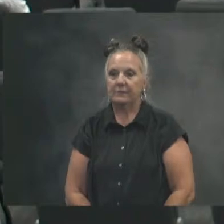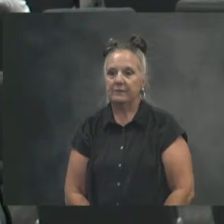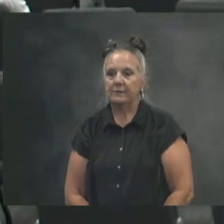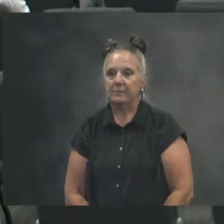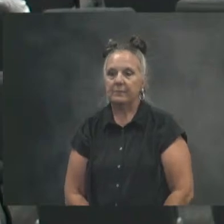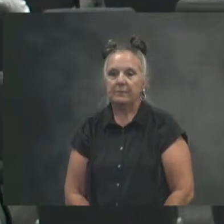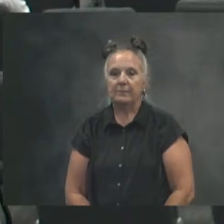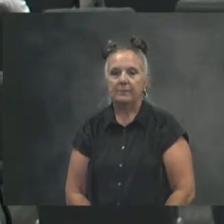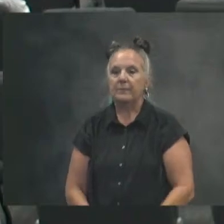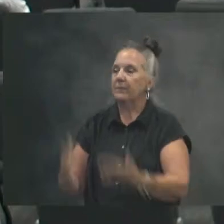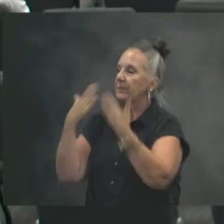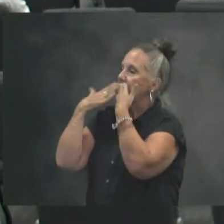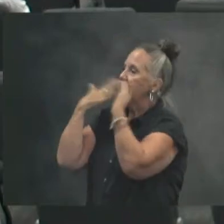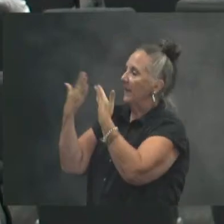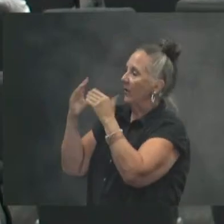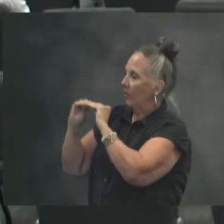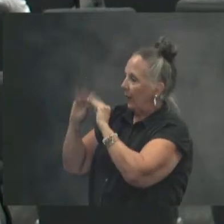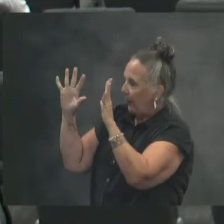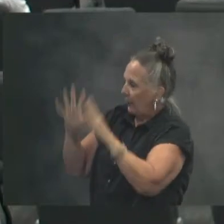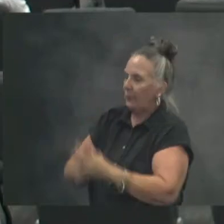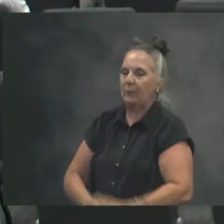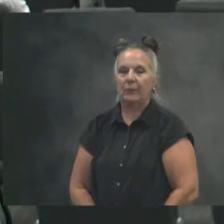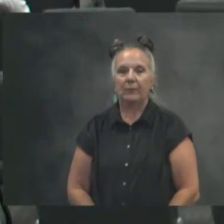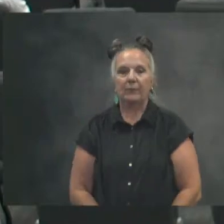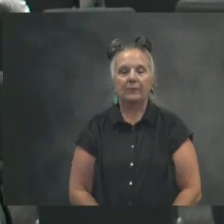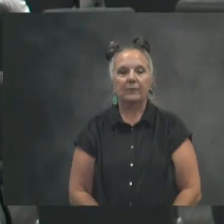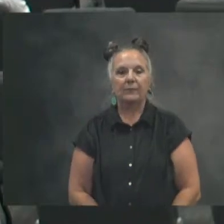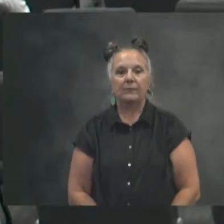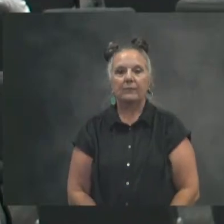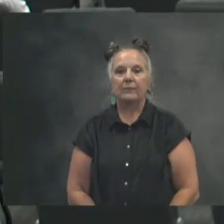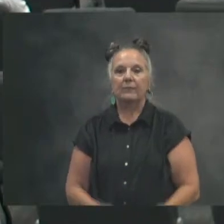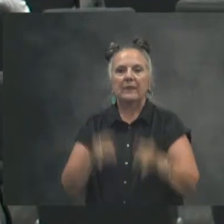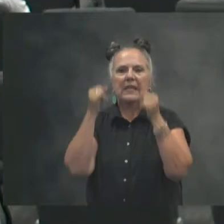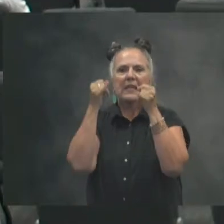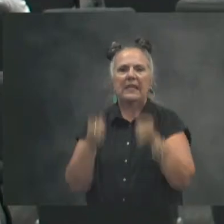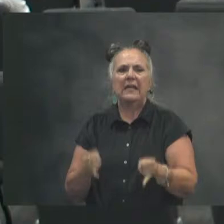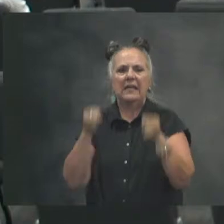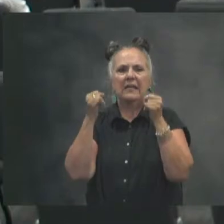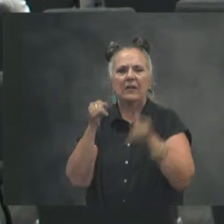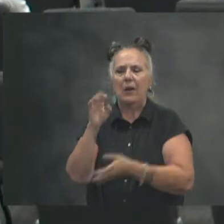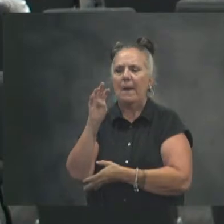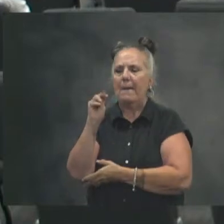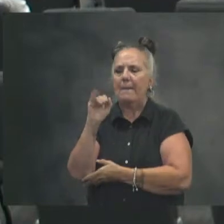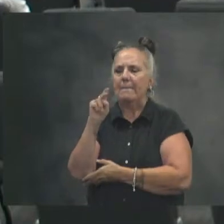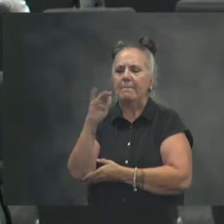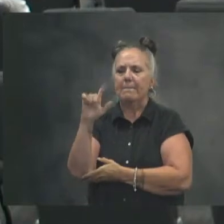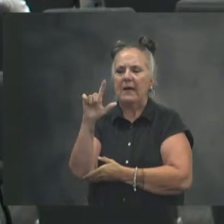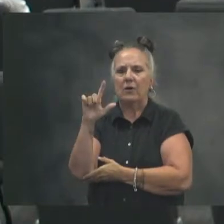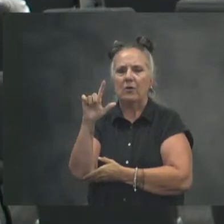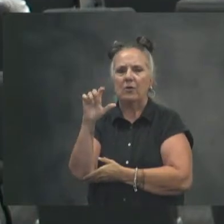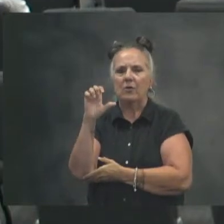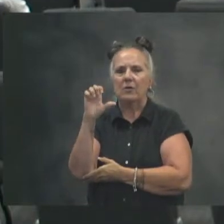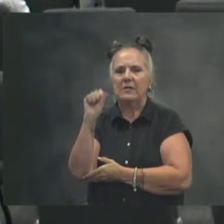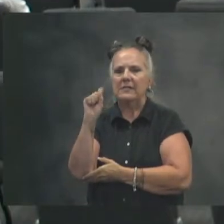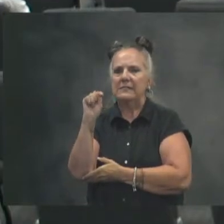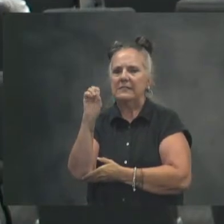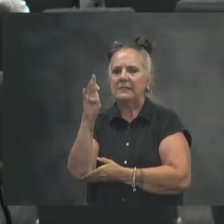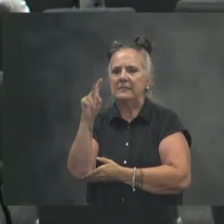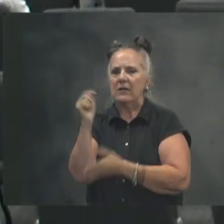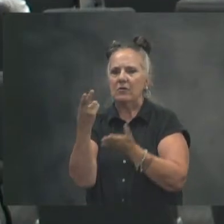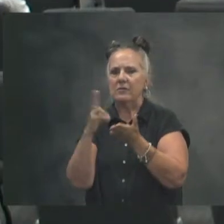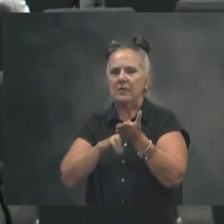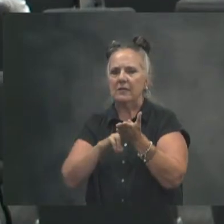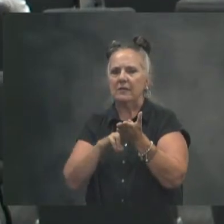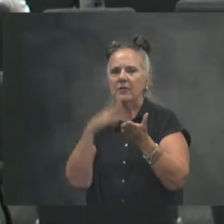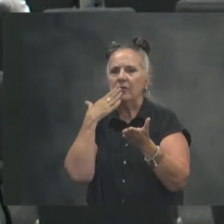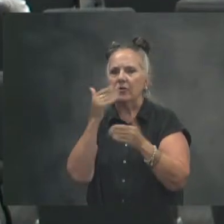Thank you. Okay, we have an individual, Michael Staup, who has signed up. Mr. Staup?